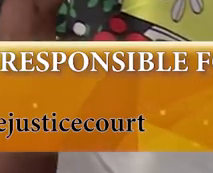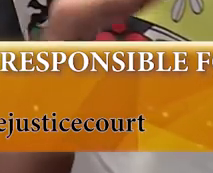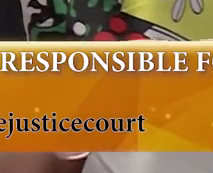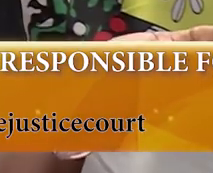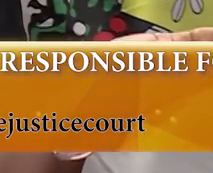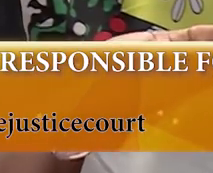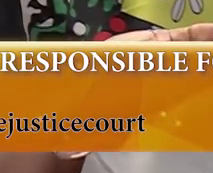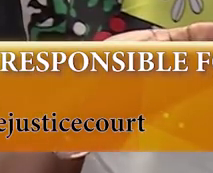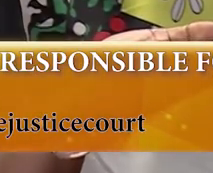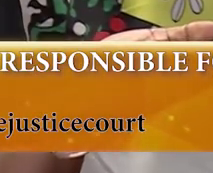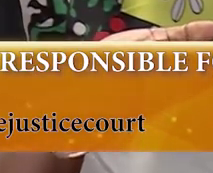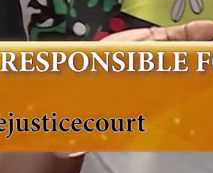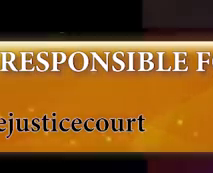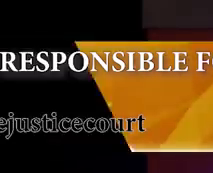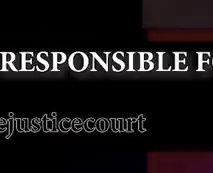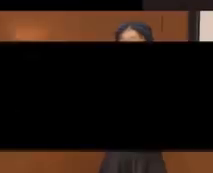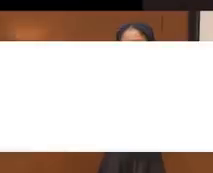you are prepared to spend your money on it.